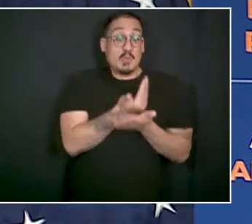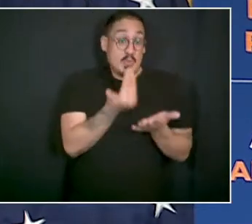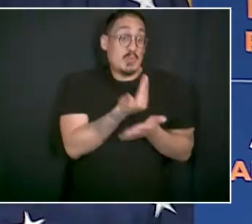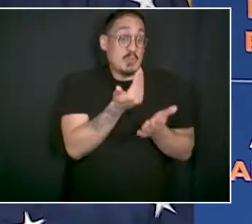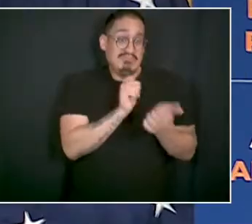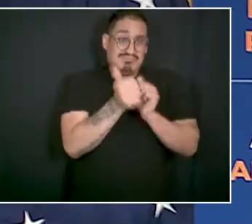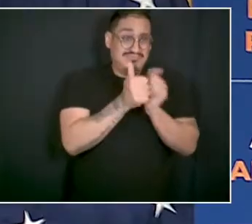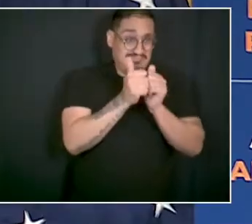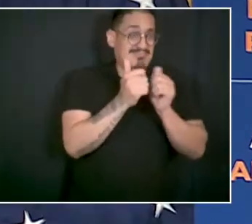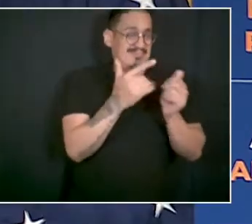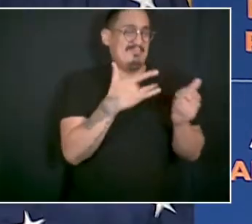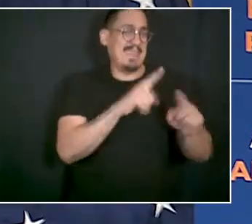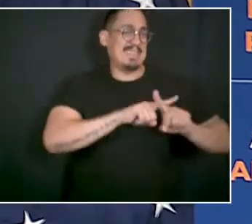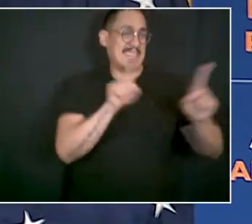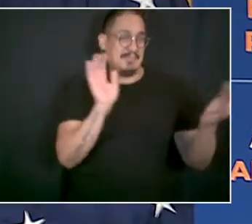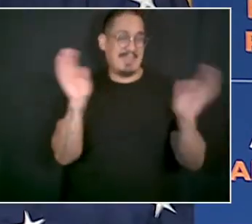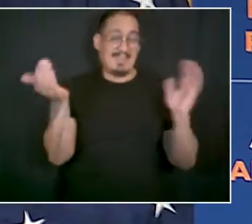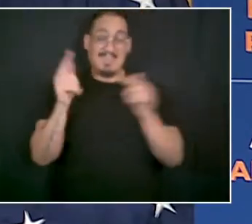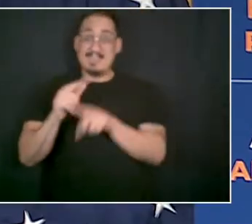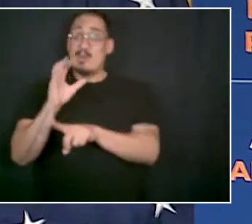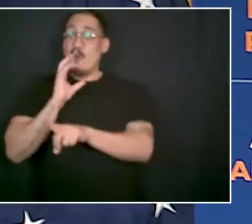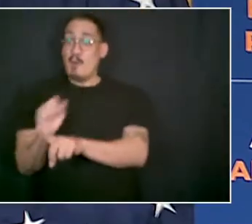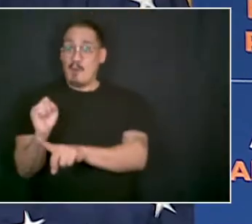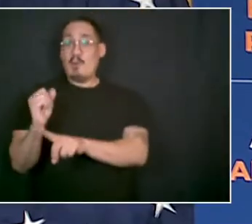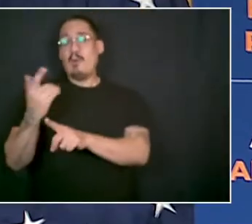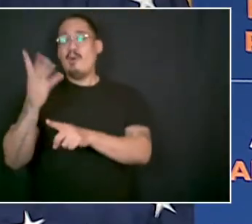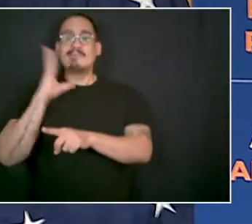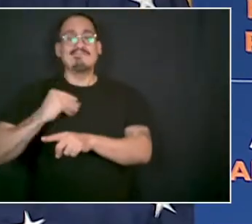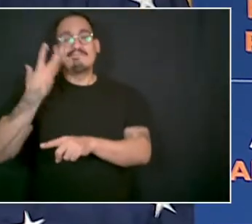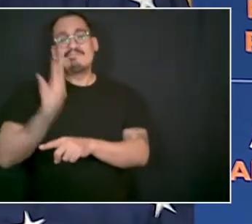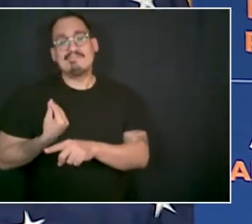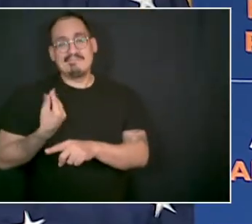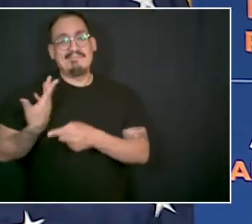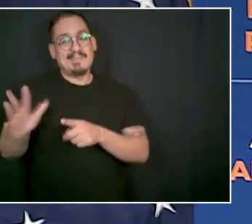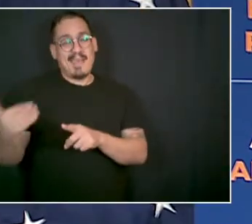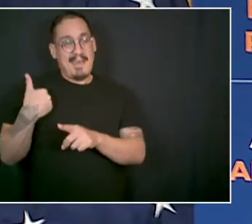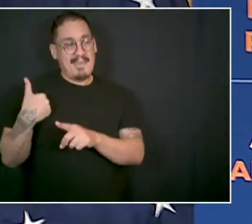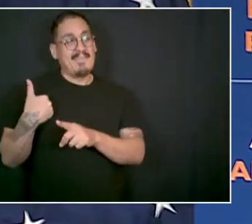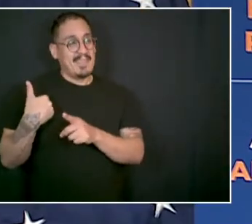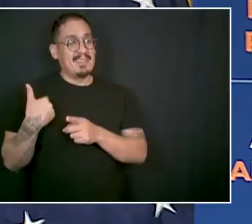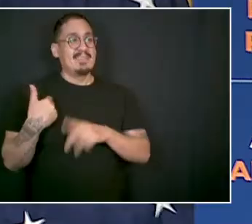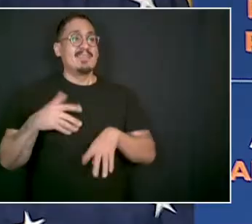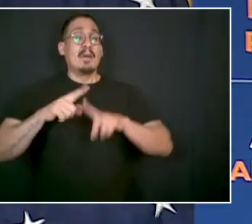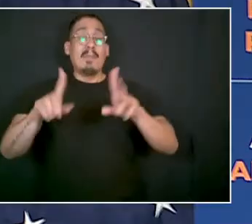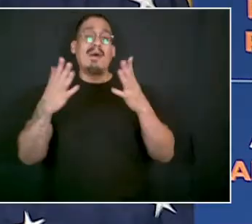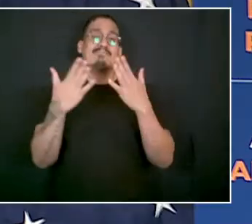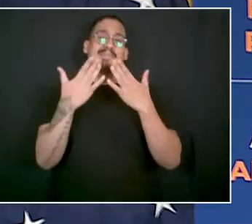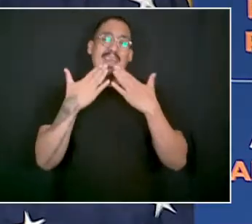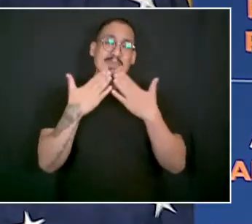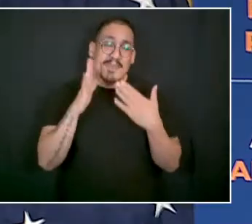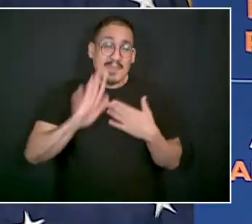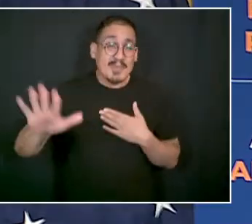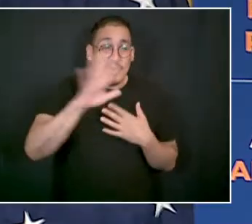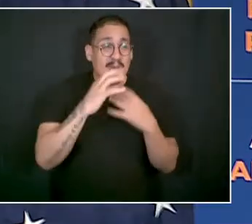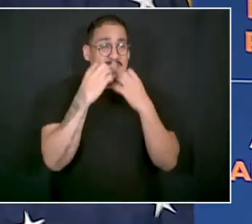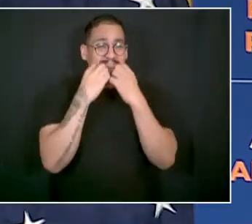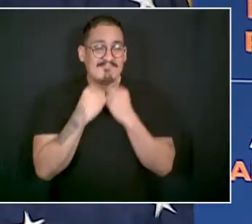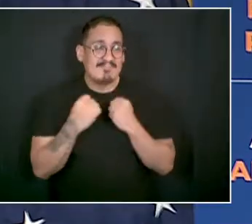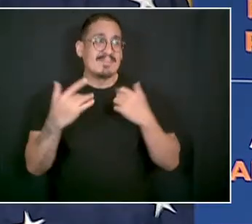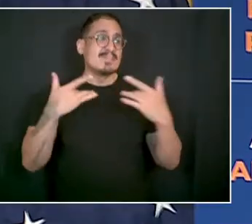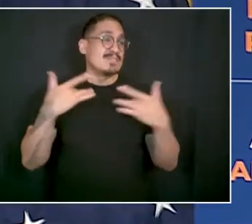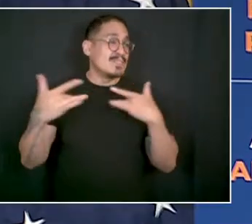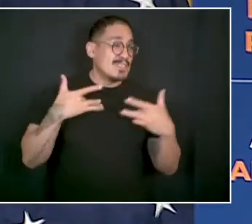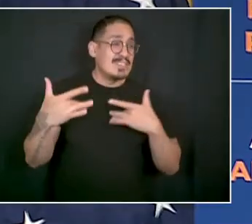I thank you for being so concerned that I'm reelected. I thank your concern that Eric is going to be all right. It